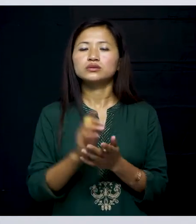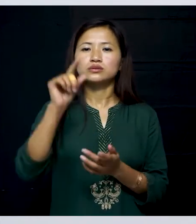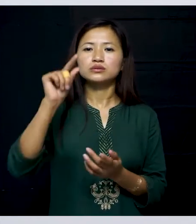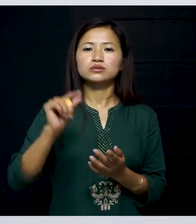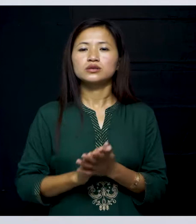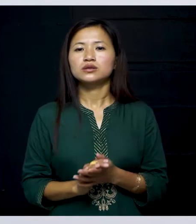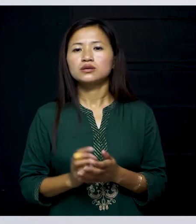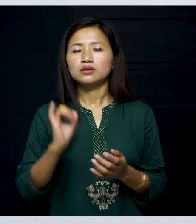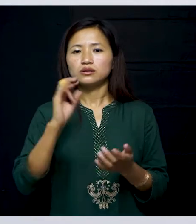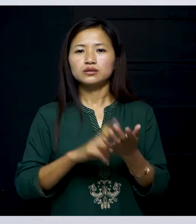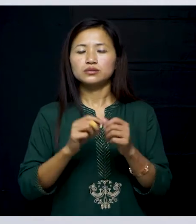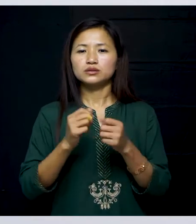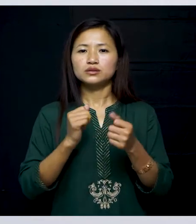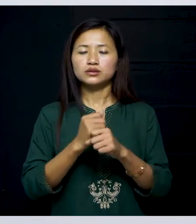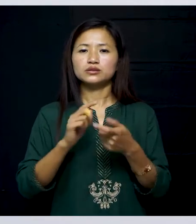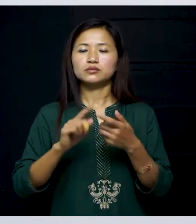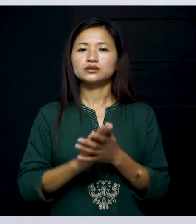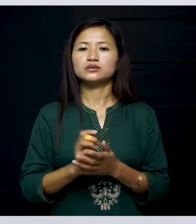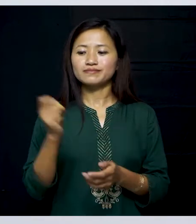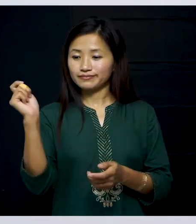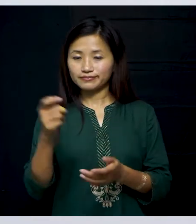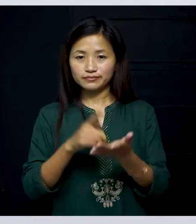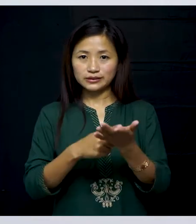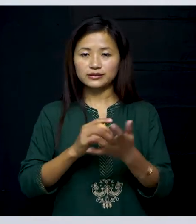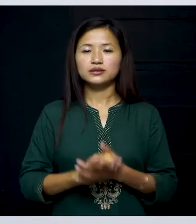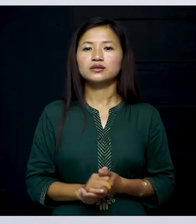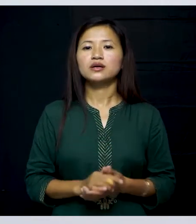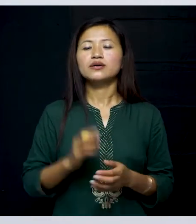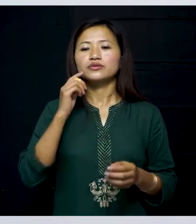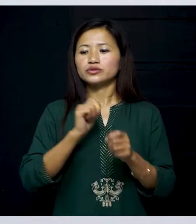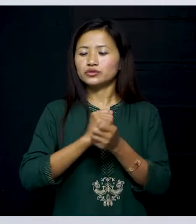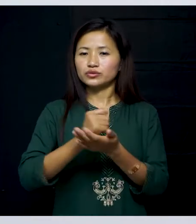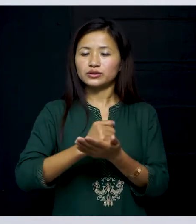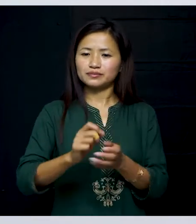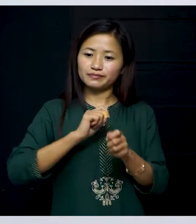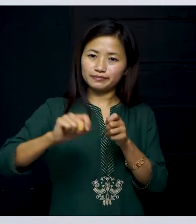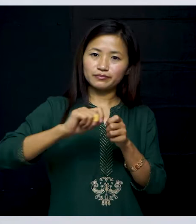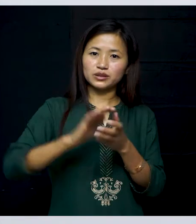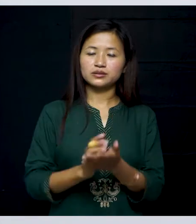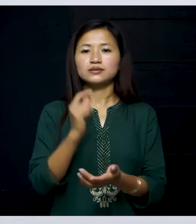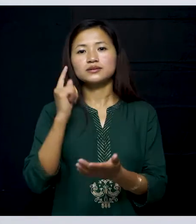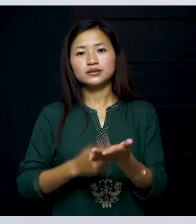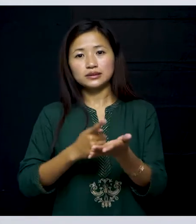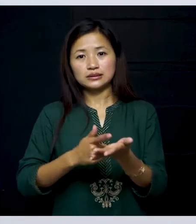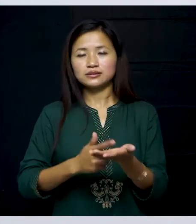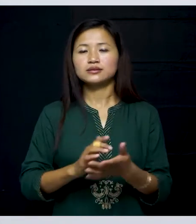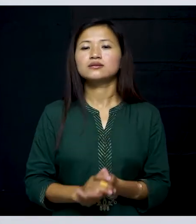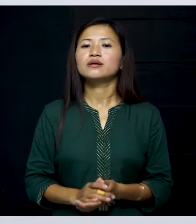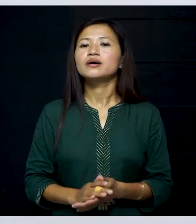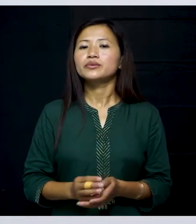a matchstick, right? We heat because when we strike the matchstick, it produces heat, and because of that